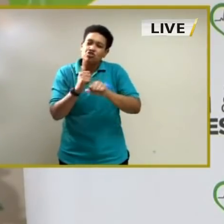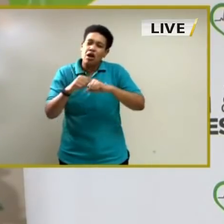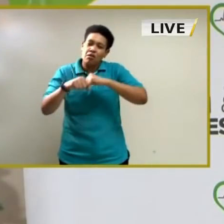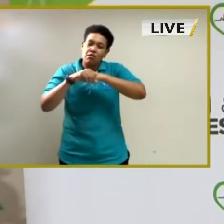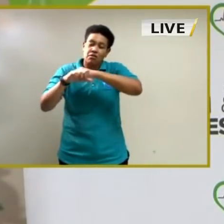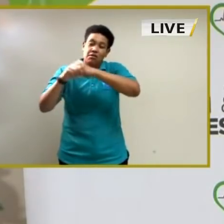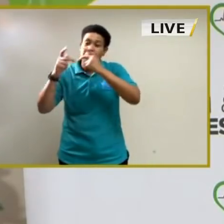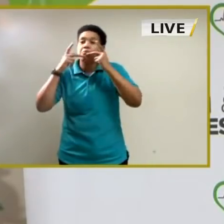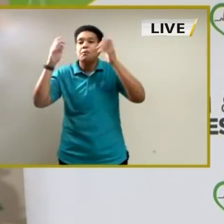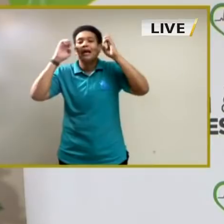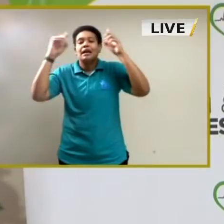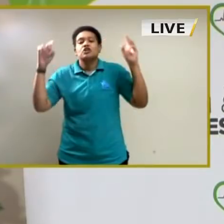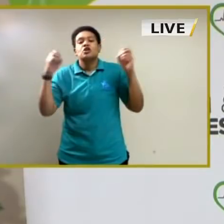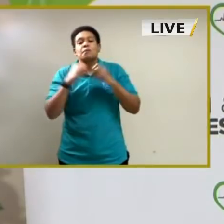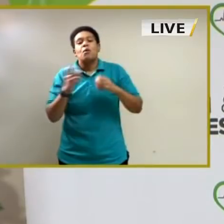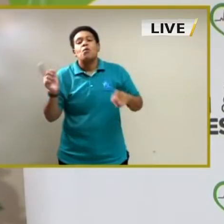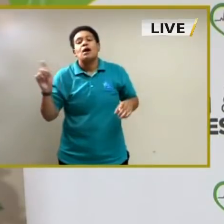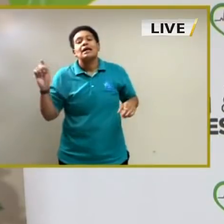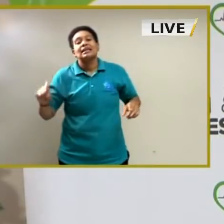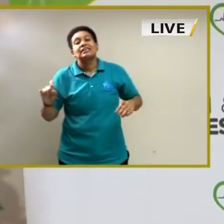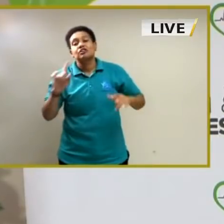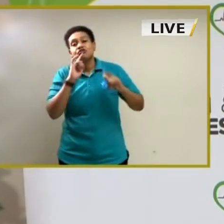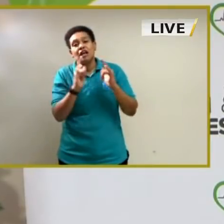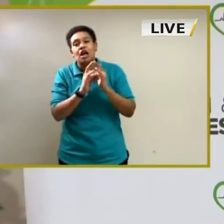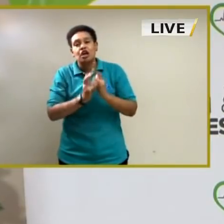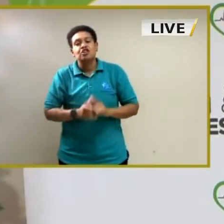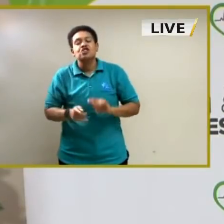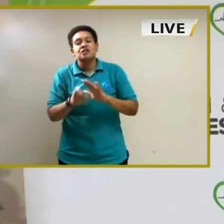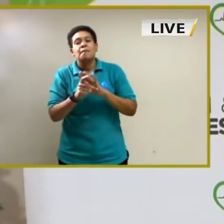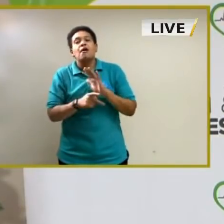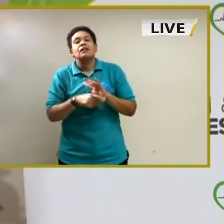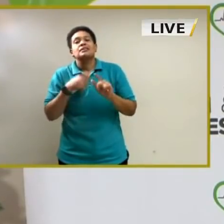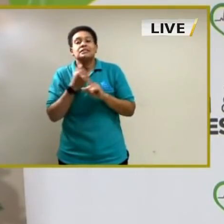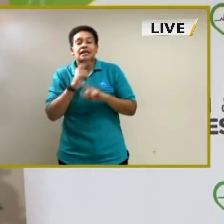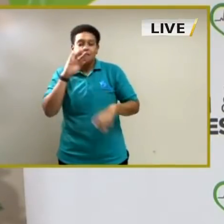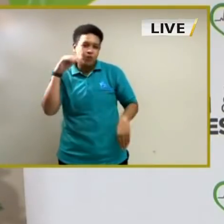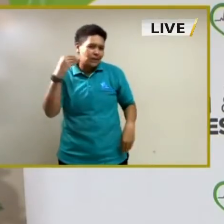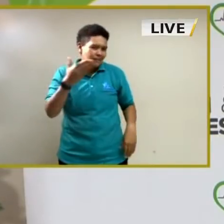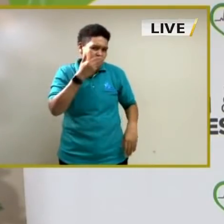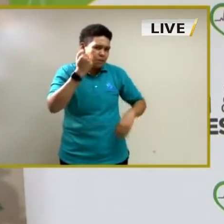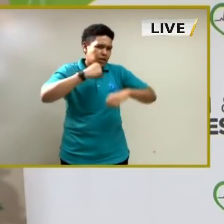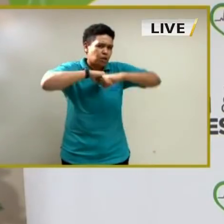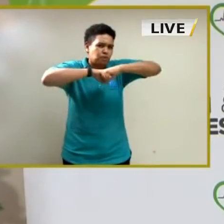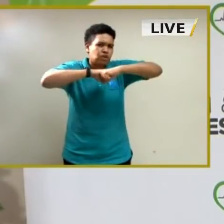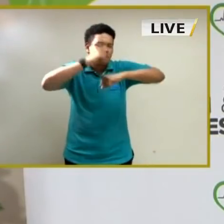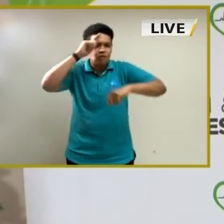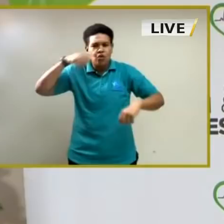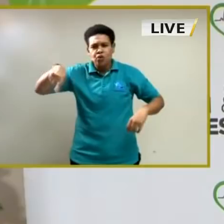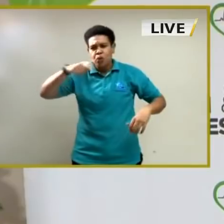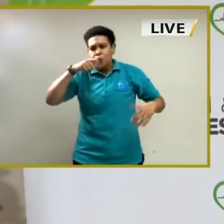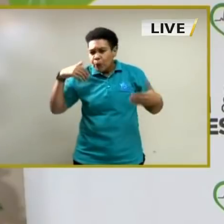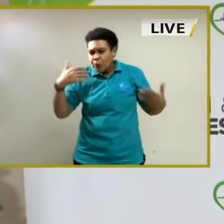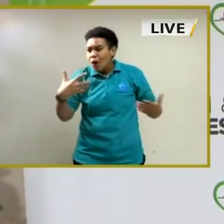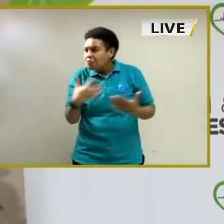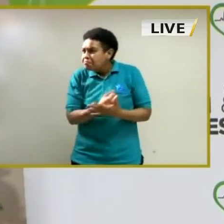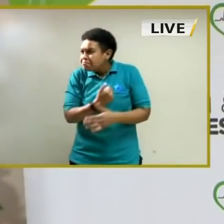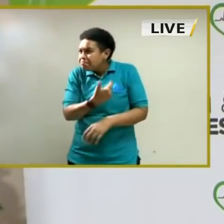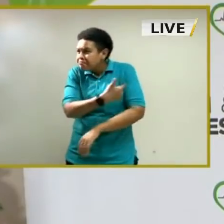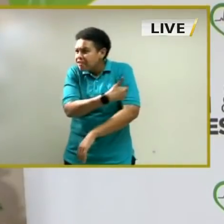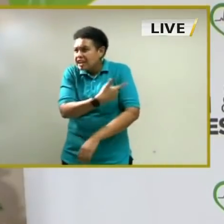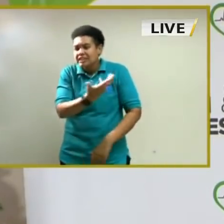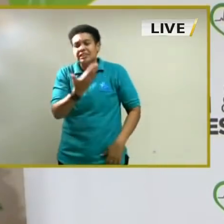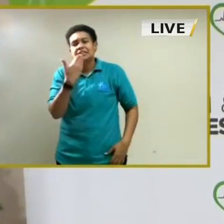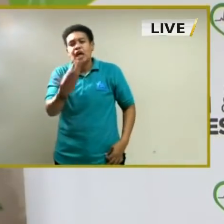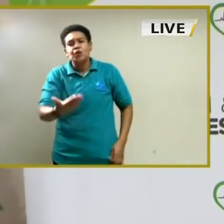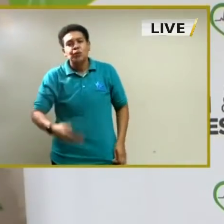education, and where necessary, adjust policy to give better protection for those who take the time to get vaccinated. Thank